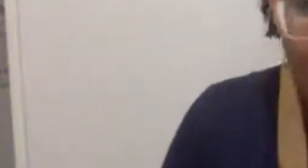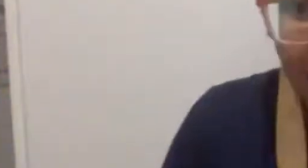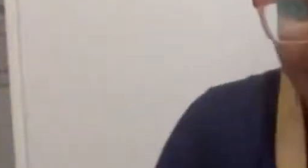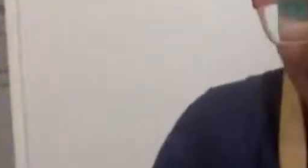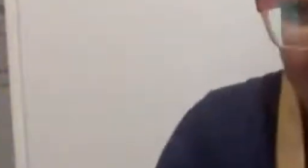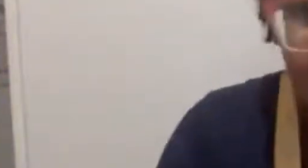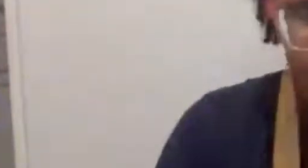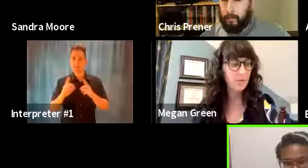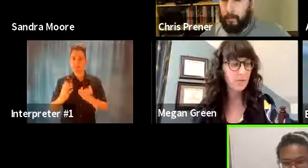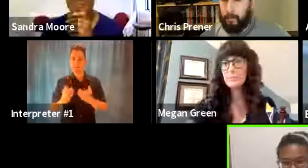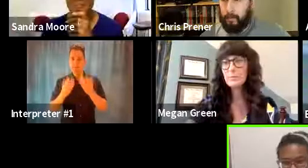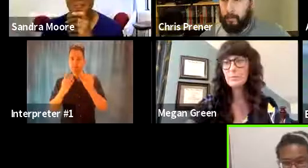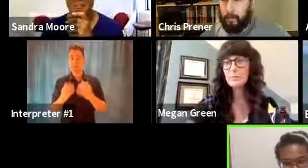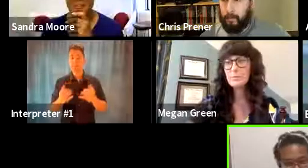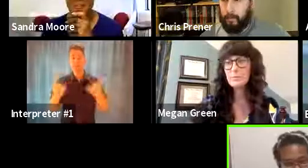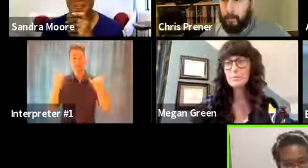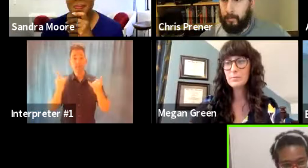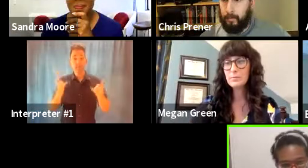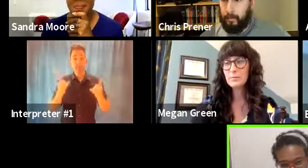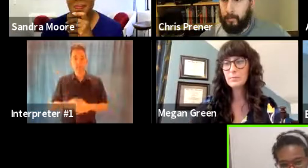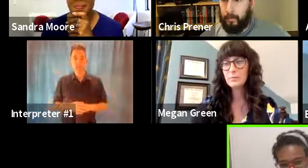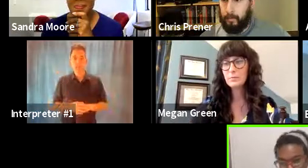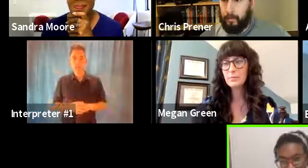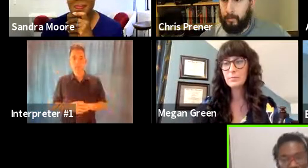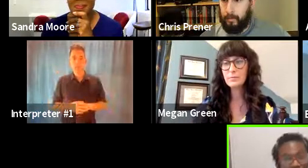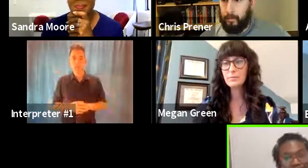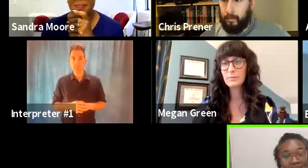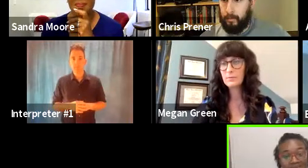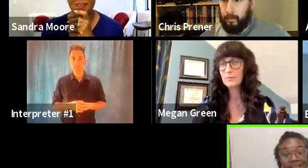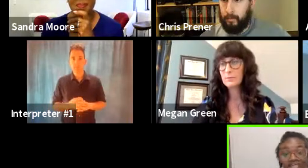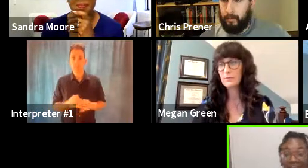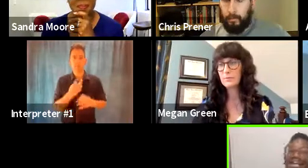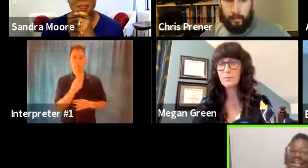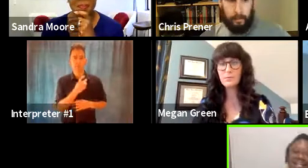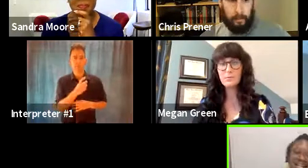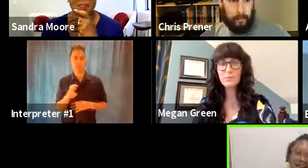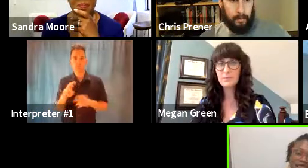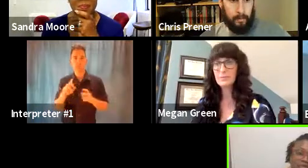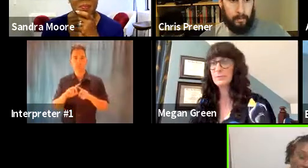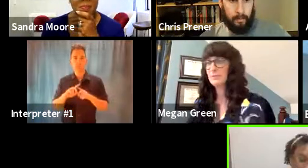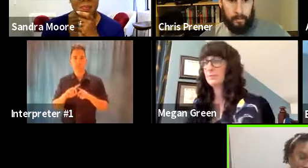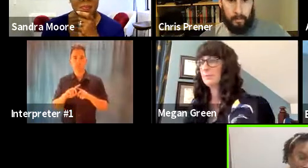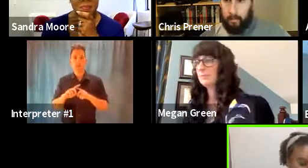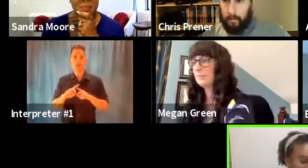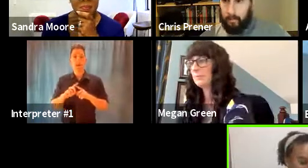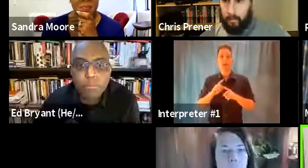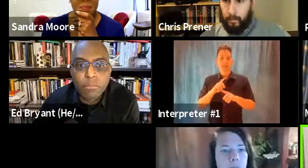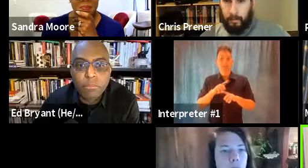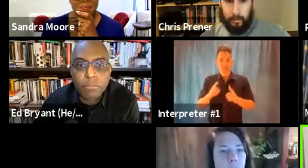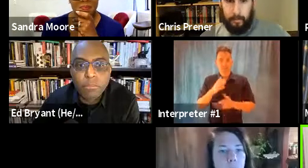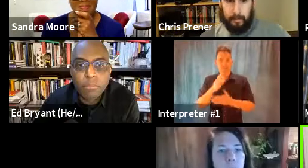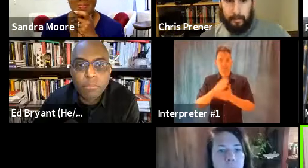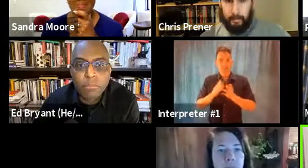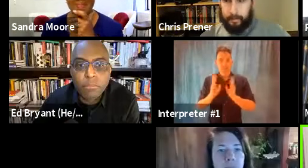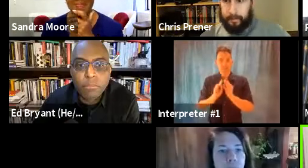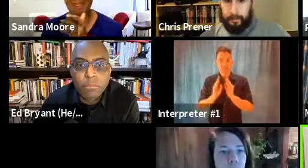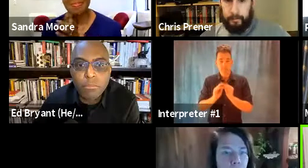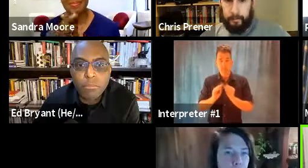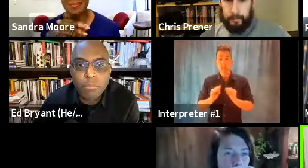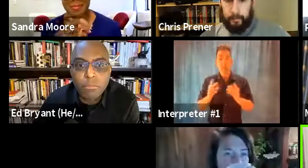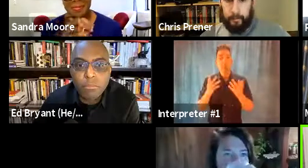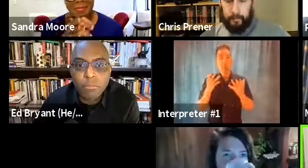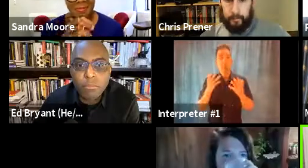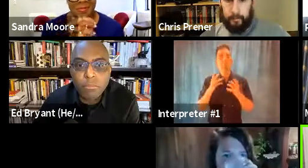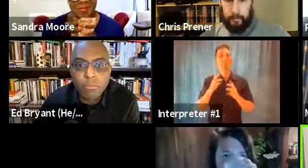time for us to head into the segment of public testimony. Now, we have had a very enthusiastic response